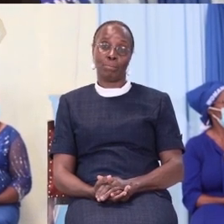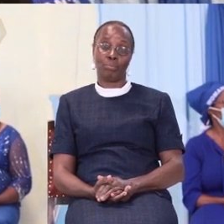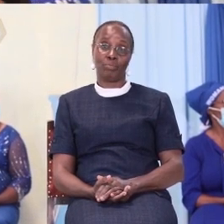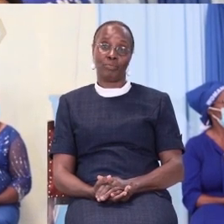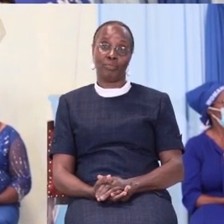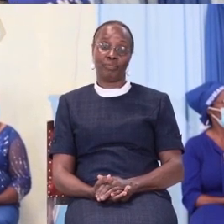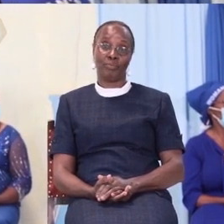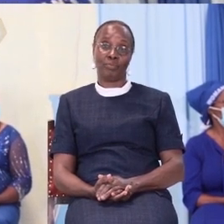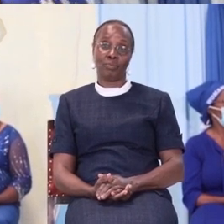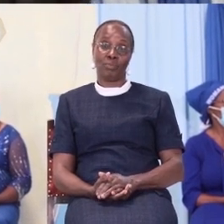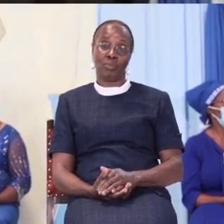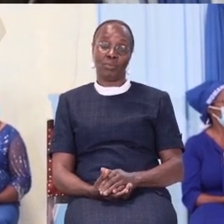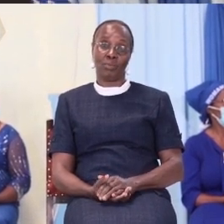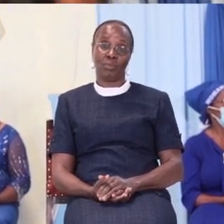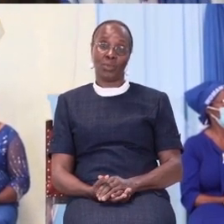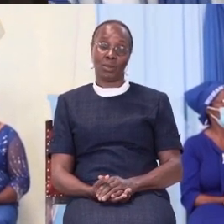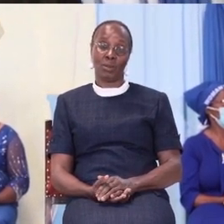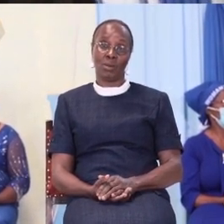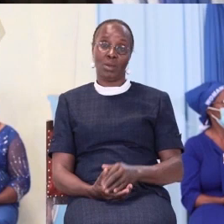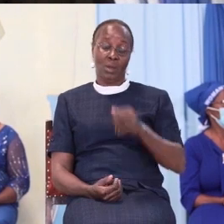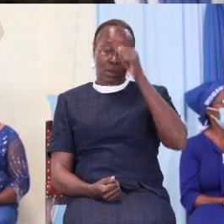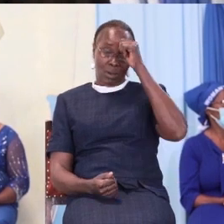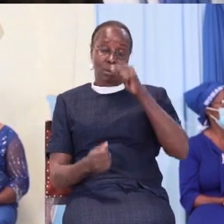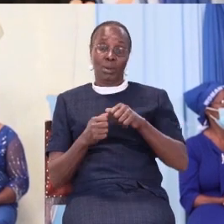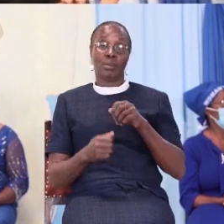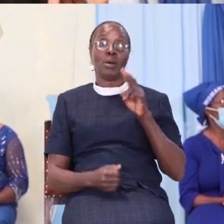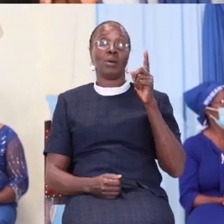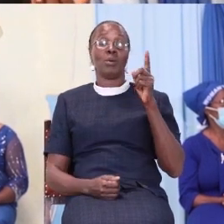Remember your working place. Your boss is there threatening you.